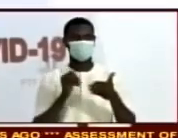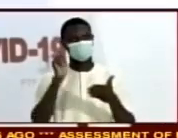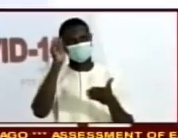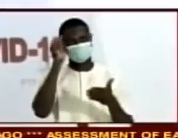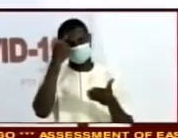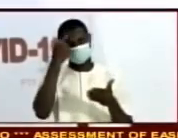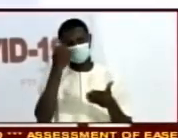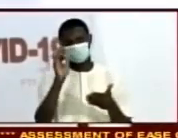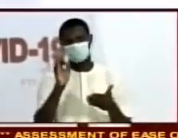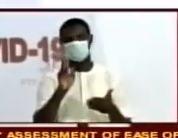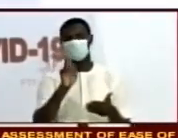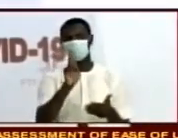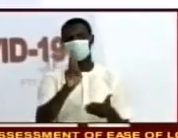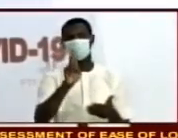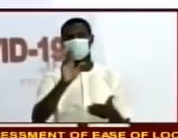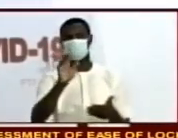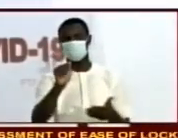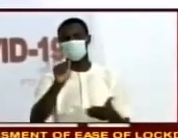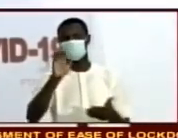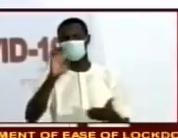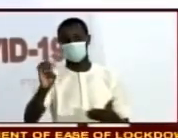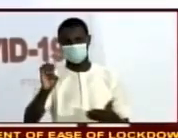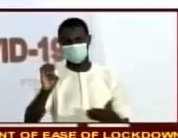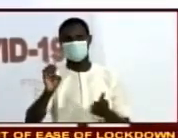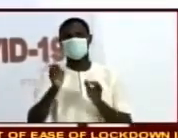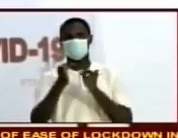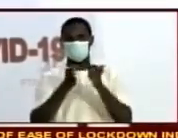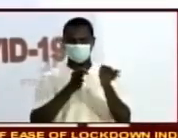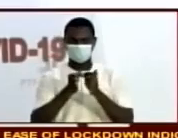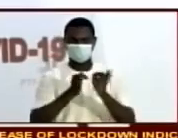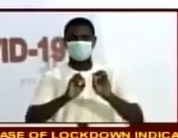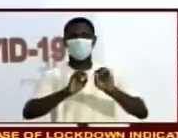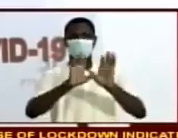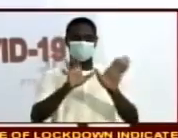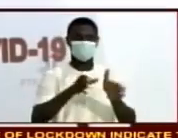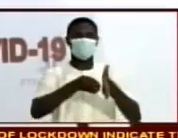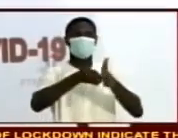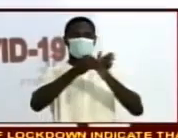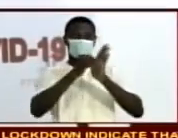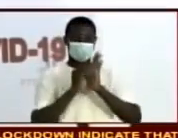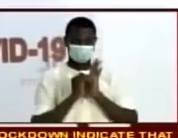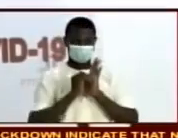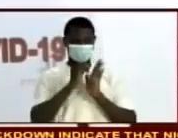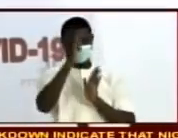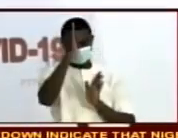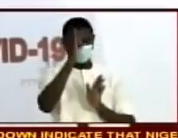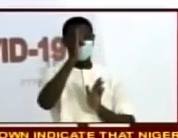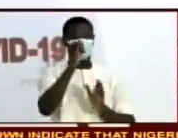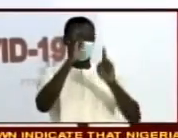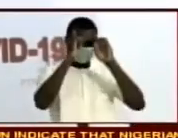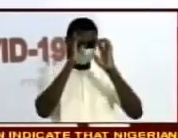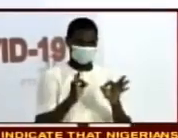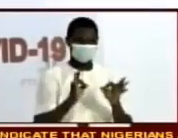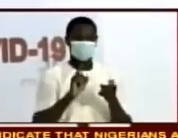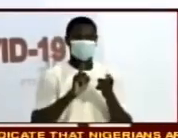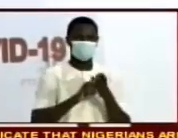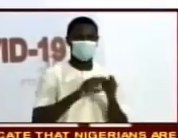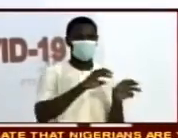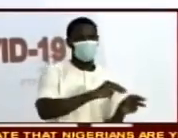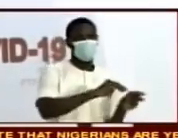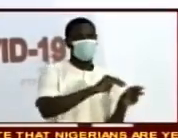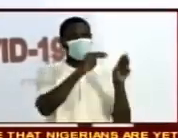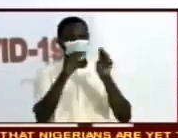the United Arab Emirates, on its own initiative, decided to start evacuating foreigners